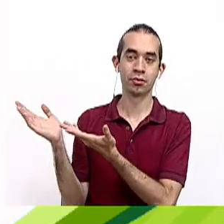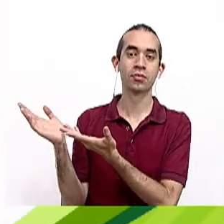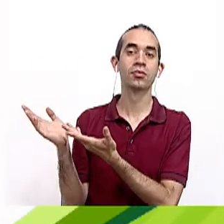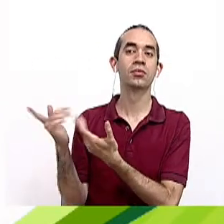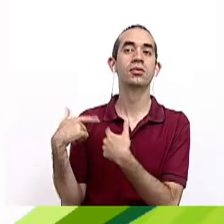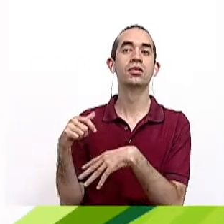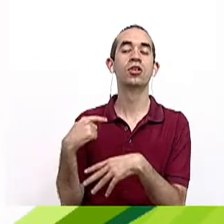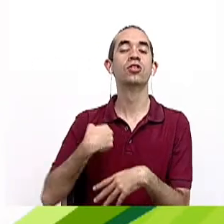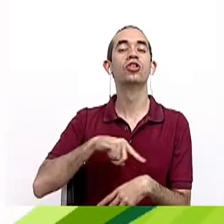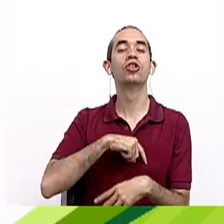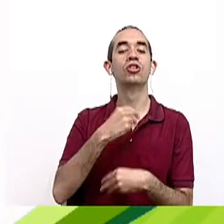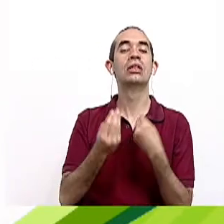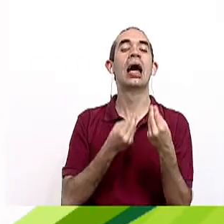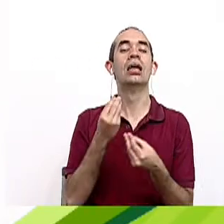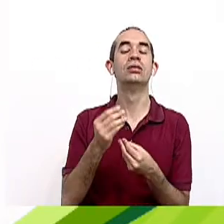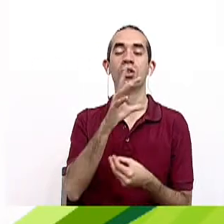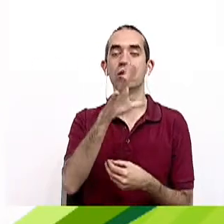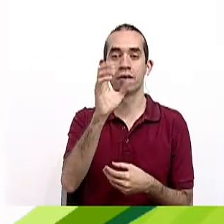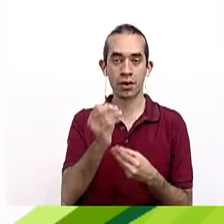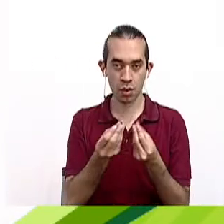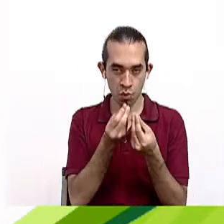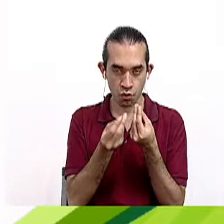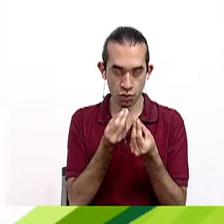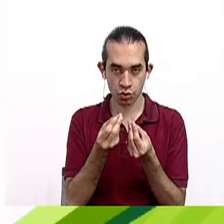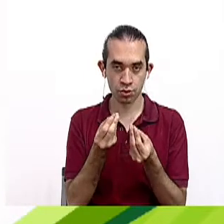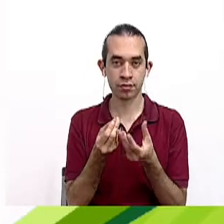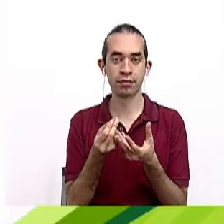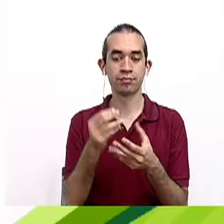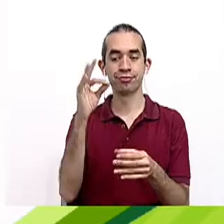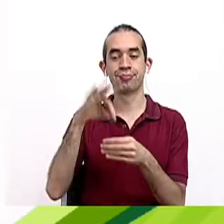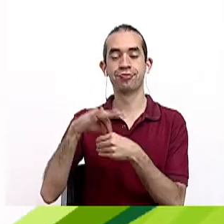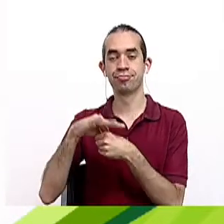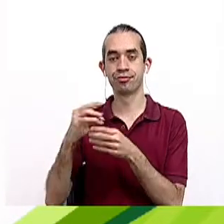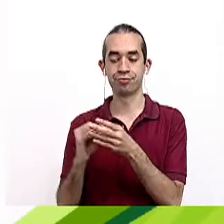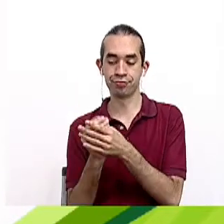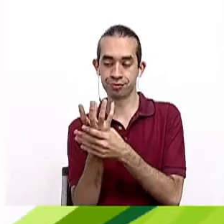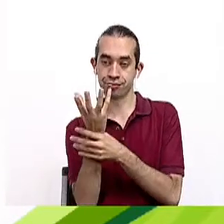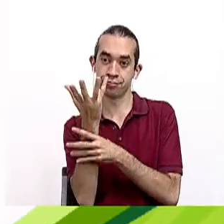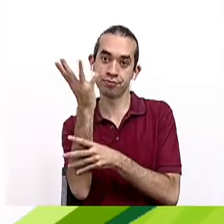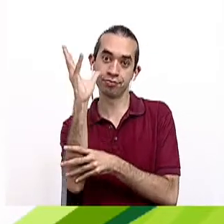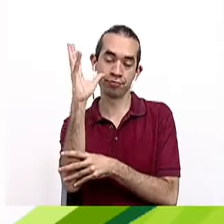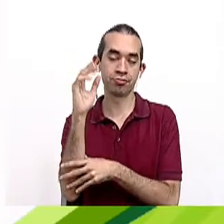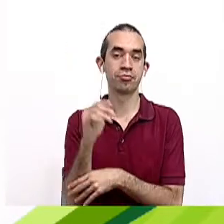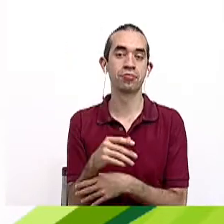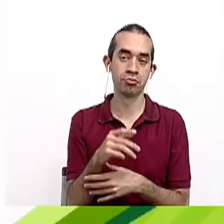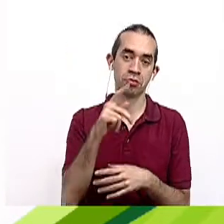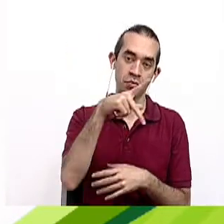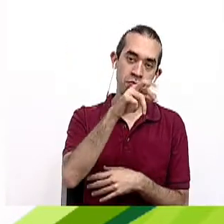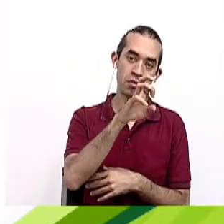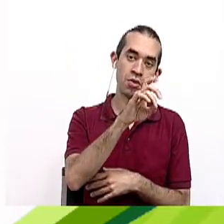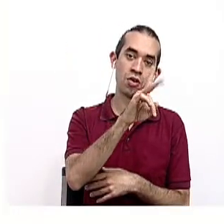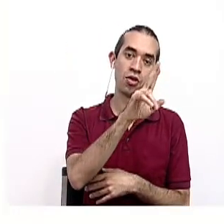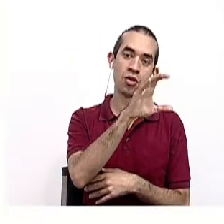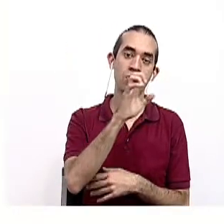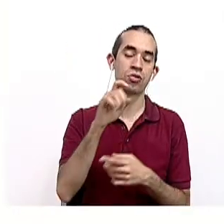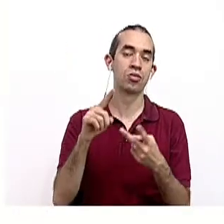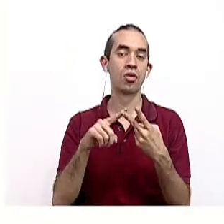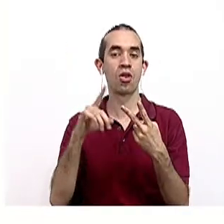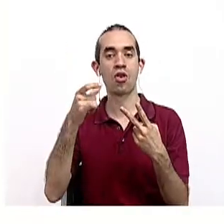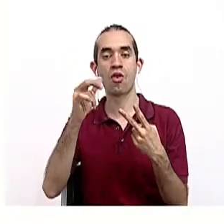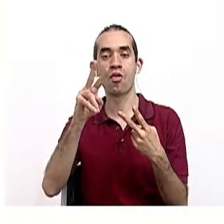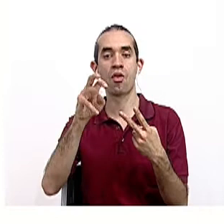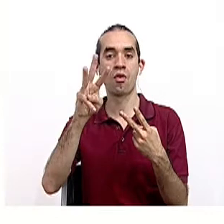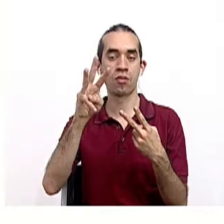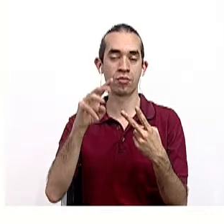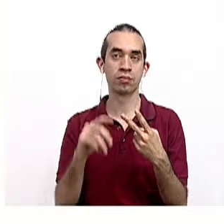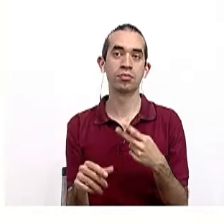we produce in Costa Rica. That is the meaning of grow. Produce can be a synonym in this context. Another word